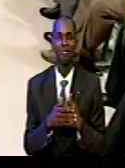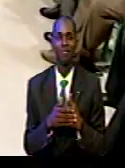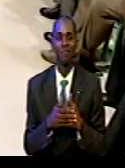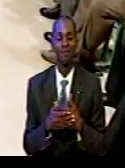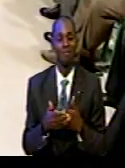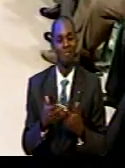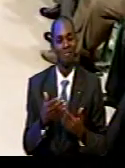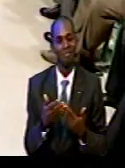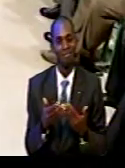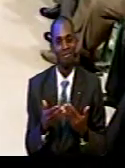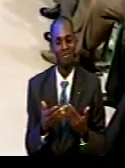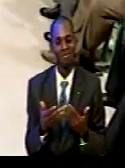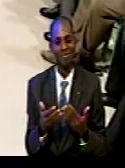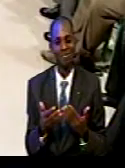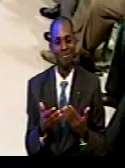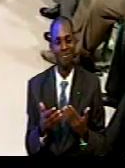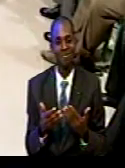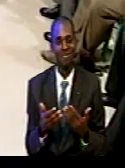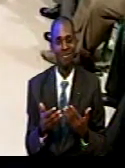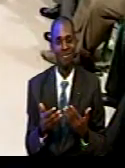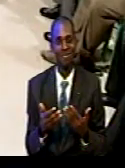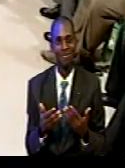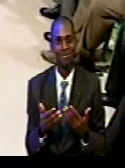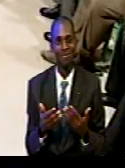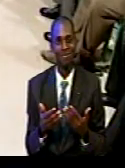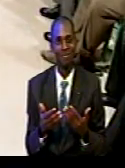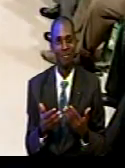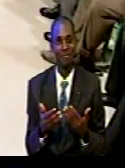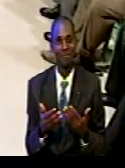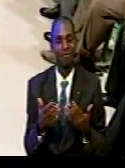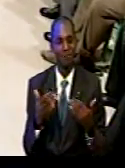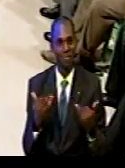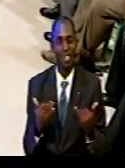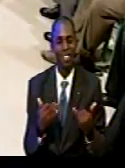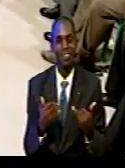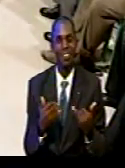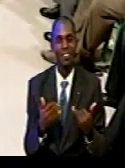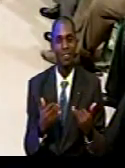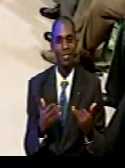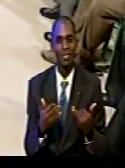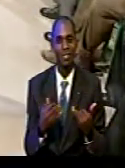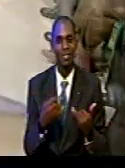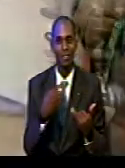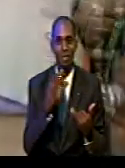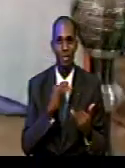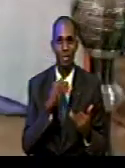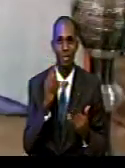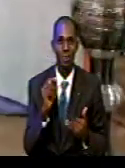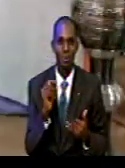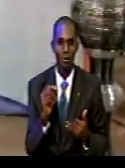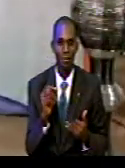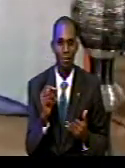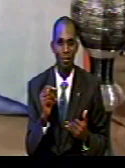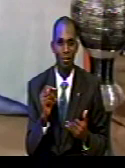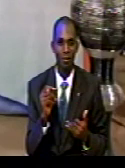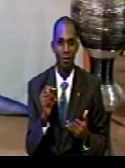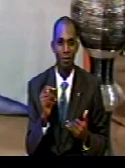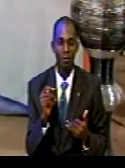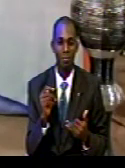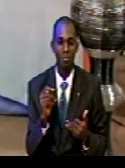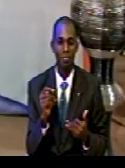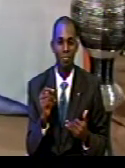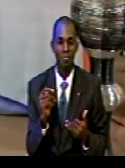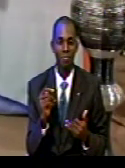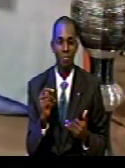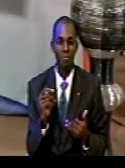back. No turning back. Don't know what. Now you can now tell us your testimony. What's